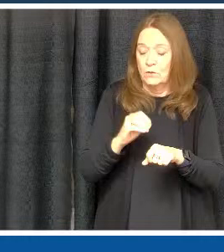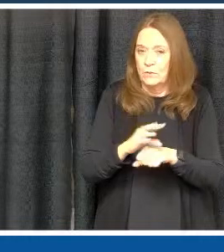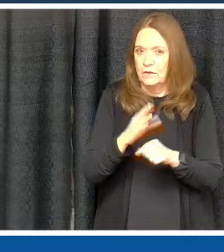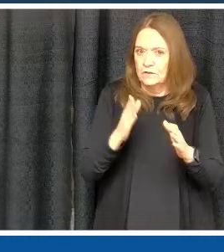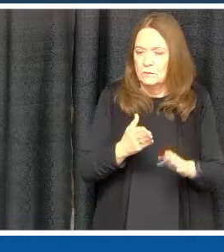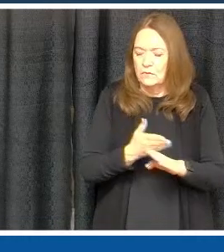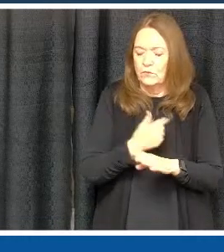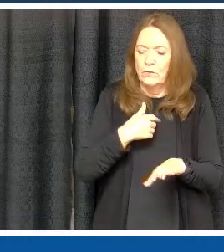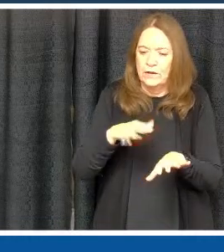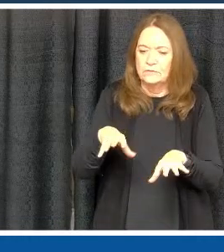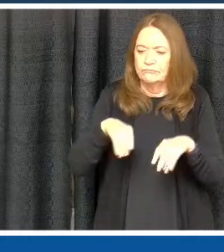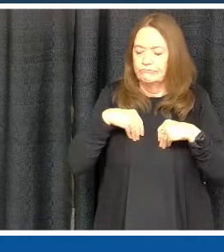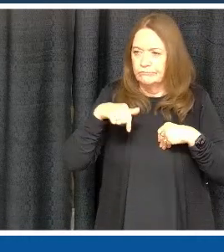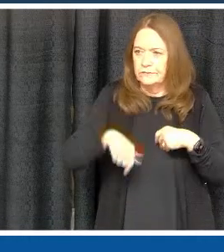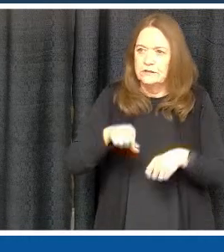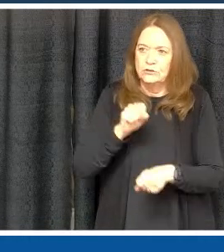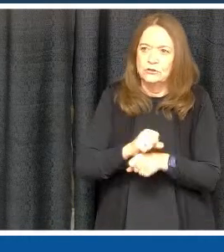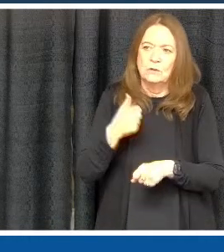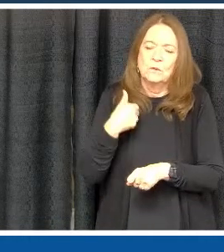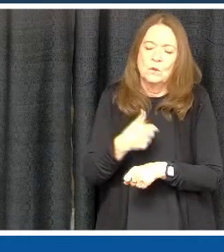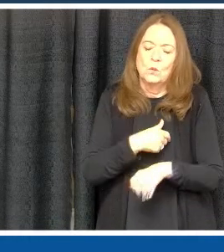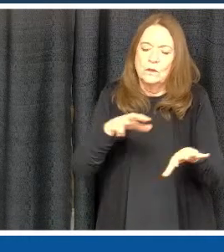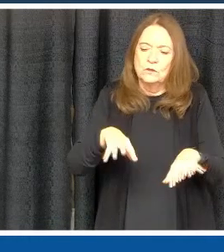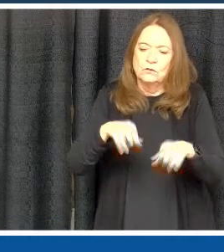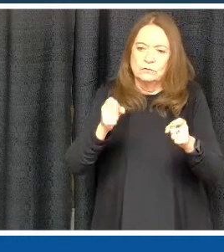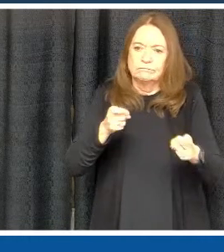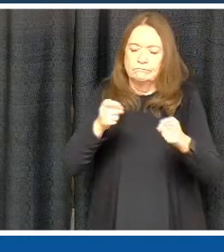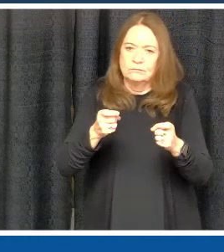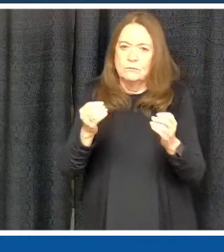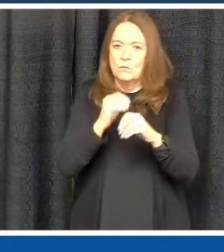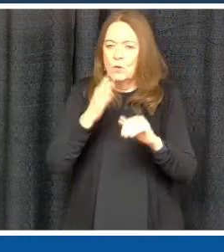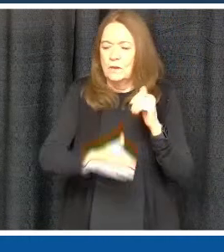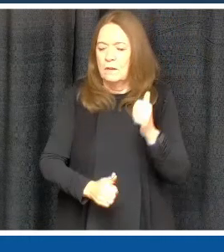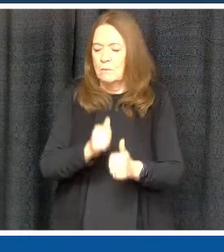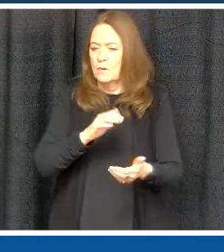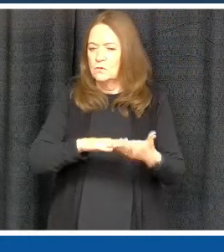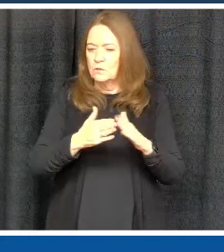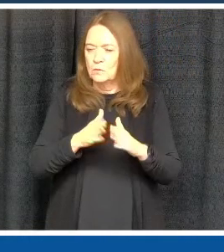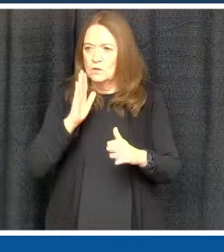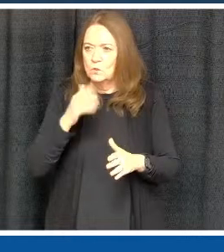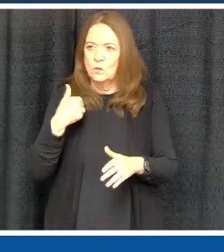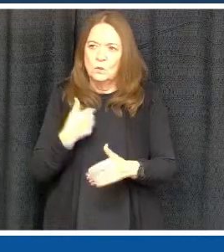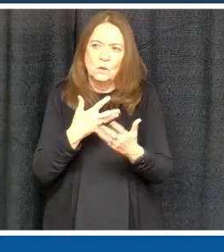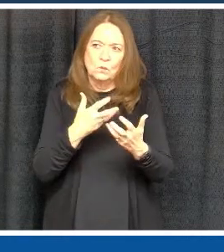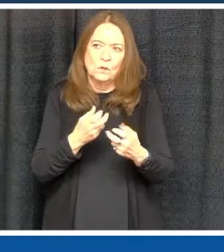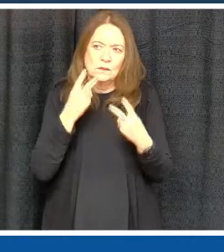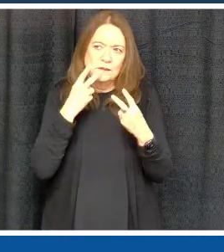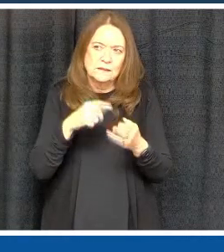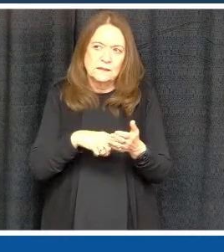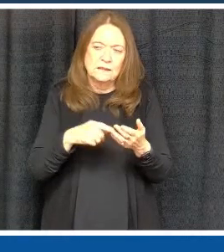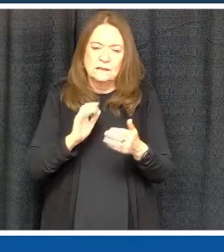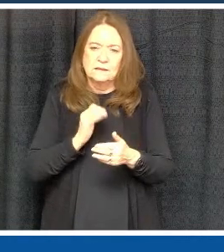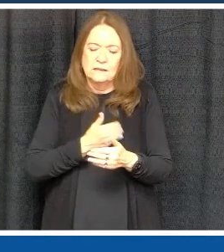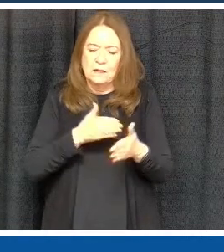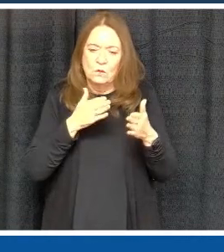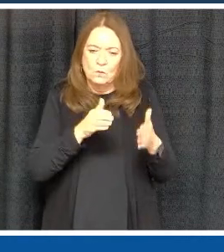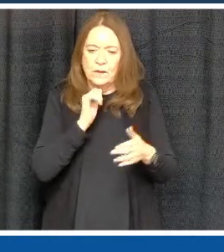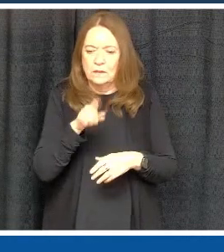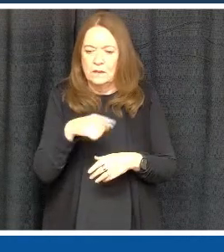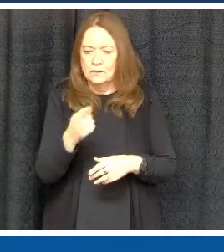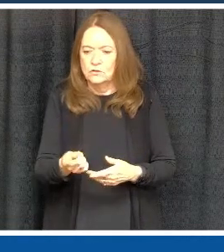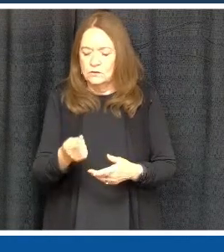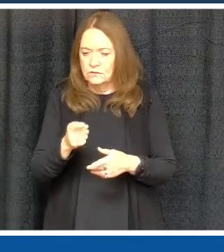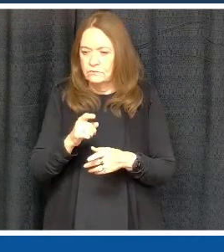before I took this job here, we took the reins more than I think most communities would. We wanted to see this our way and not just given